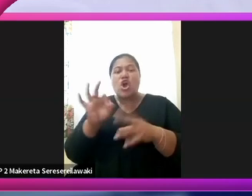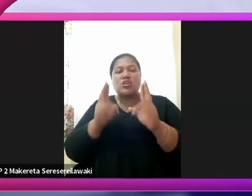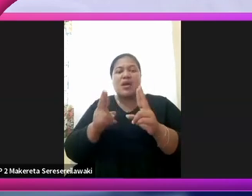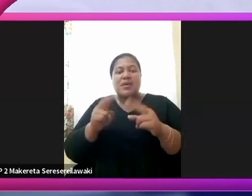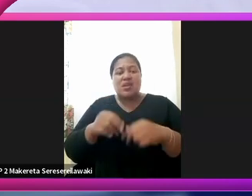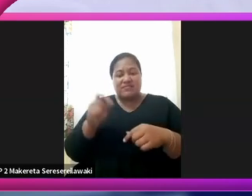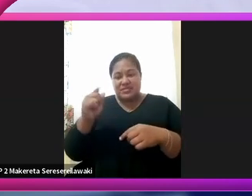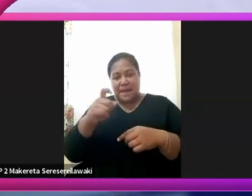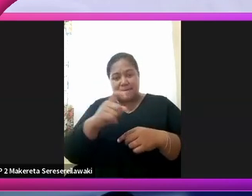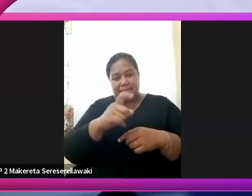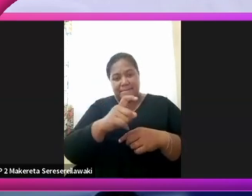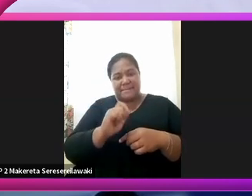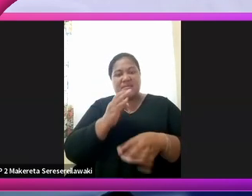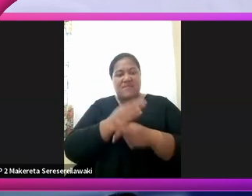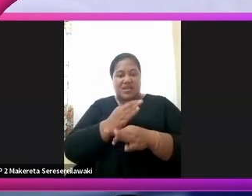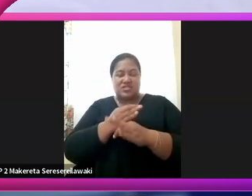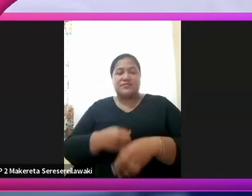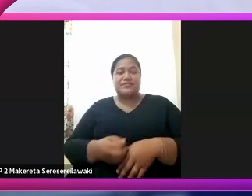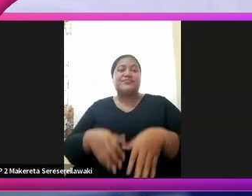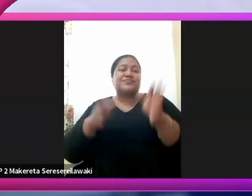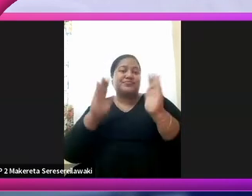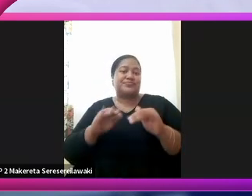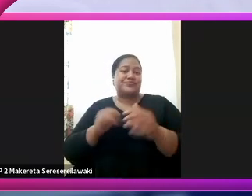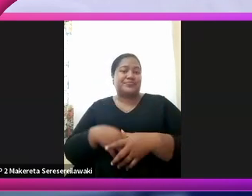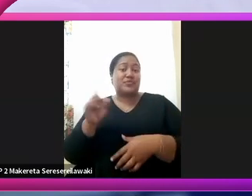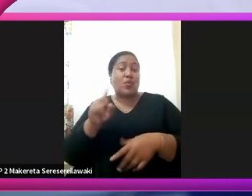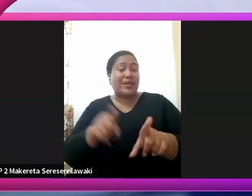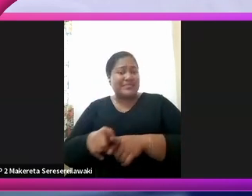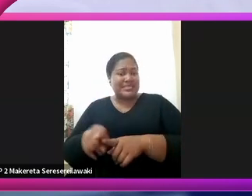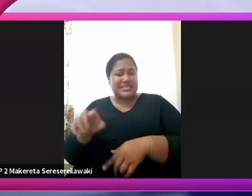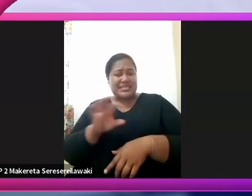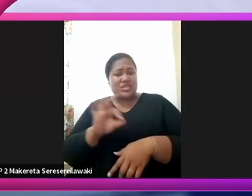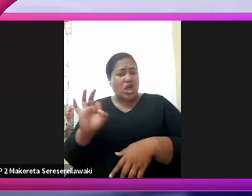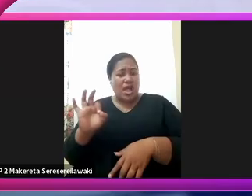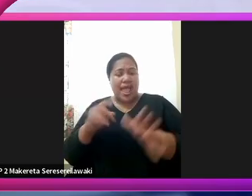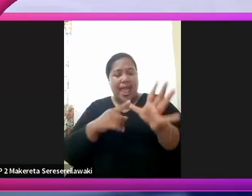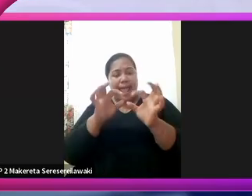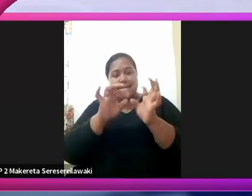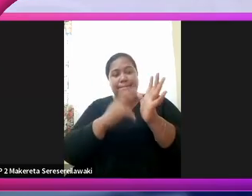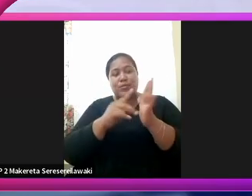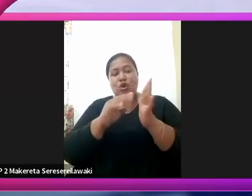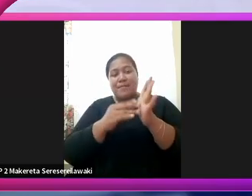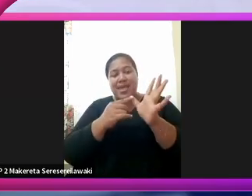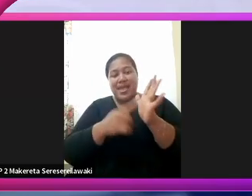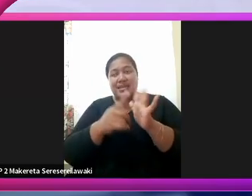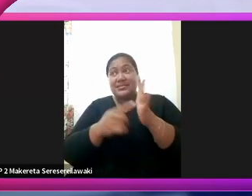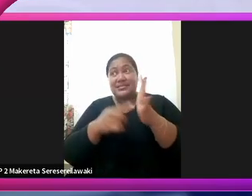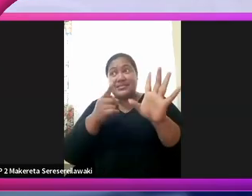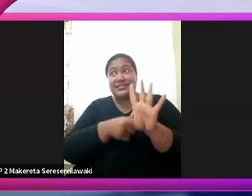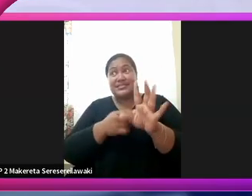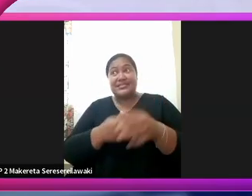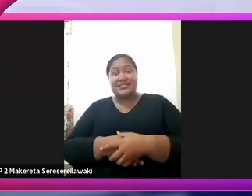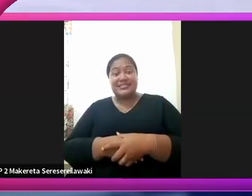functions. Next slide, please. What we mean by abnormality of sperm functions. It's not